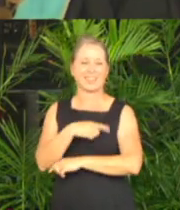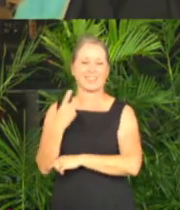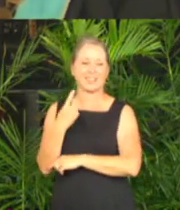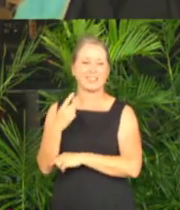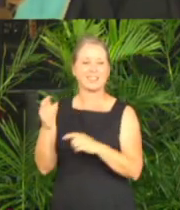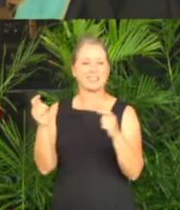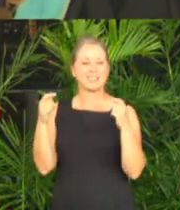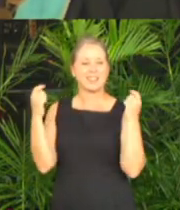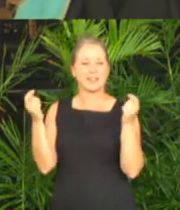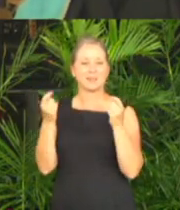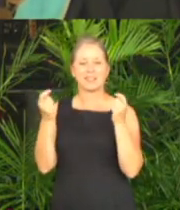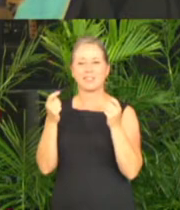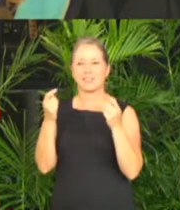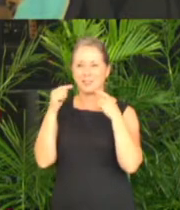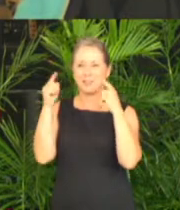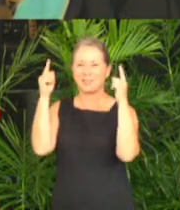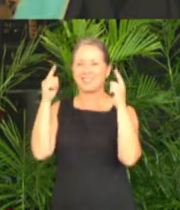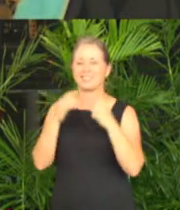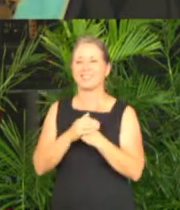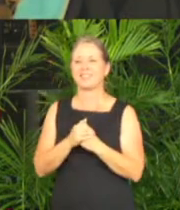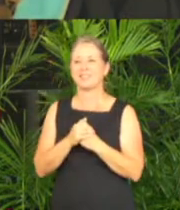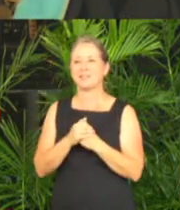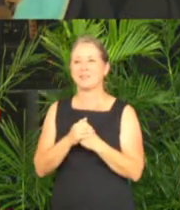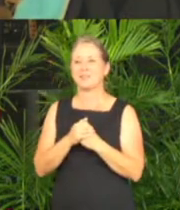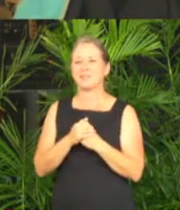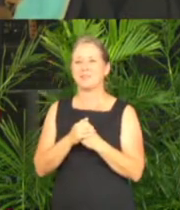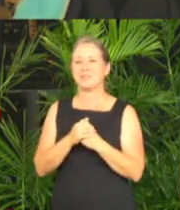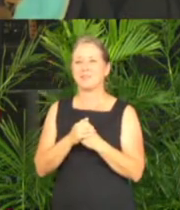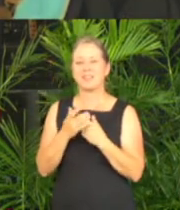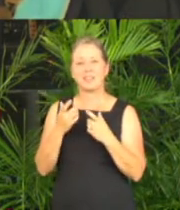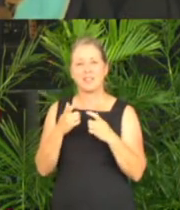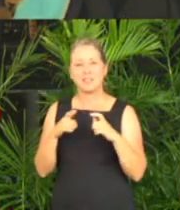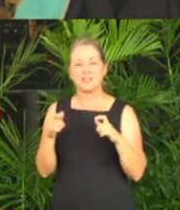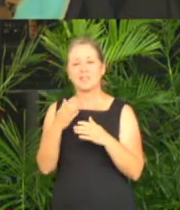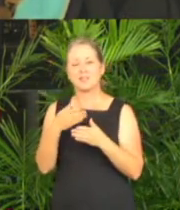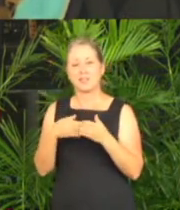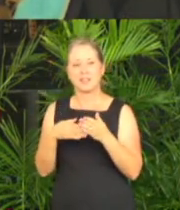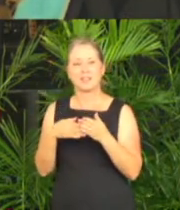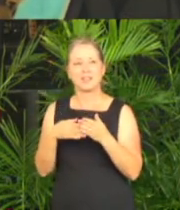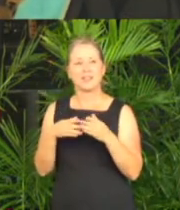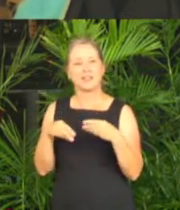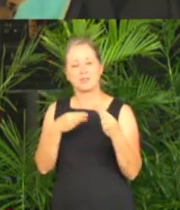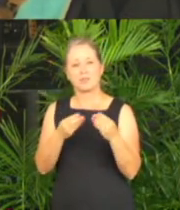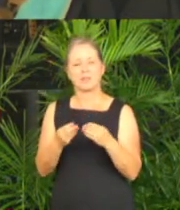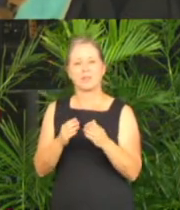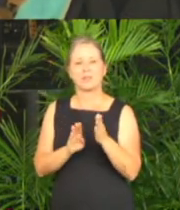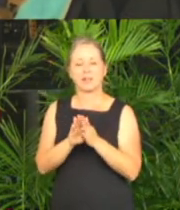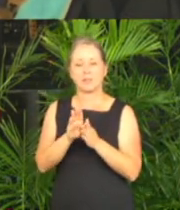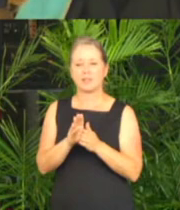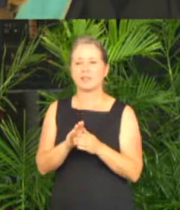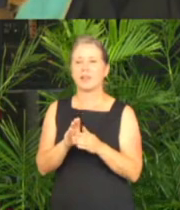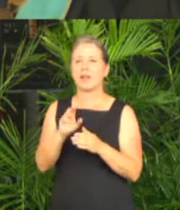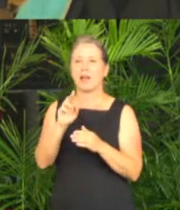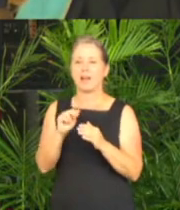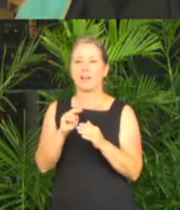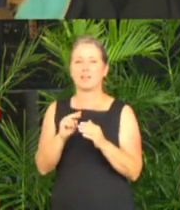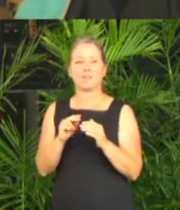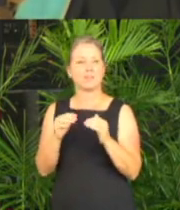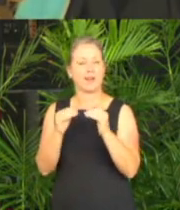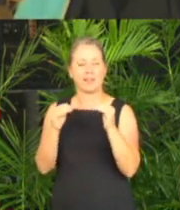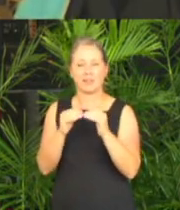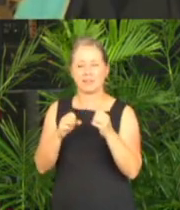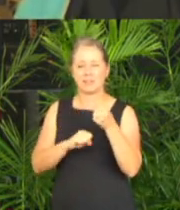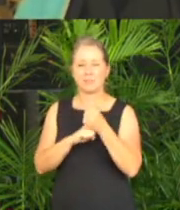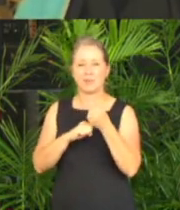that celebrates our achievements. A huge factor contributing to our development is unparalleled support of